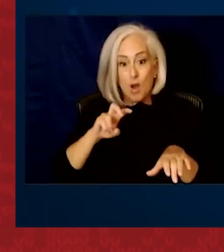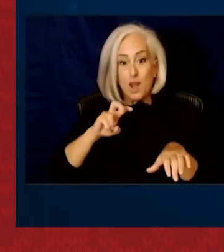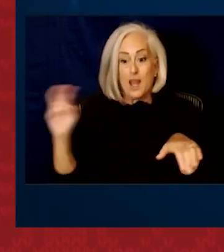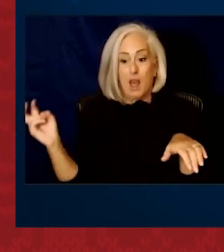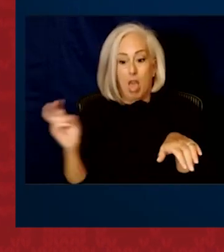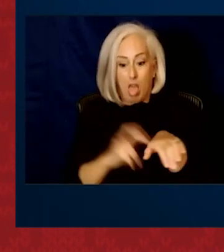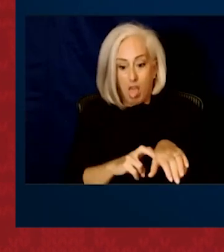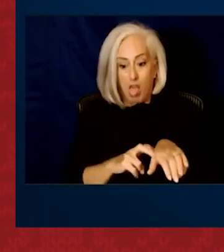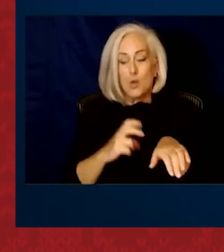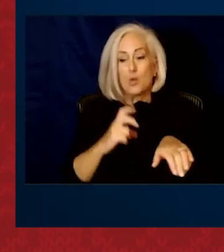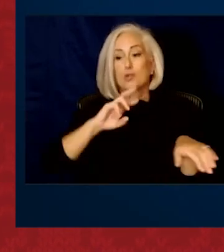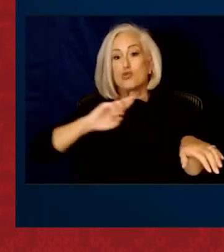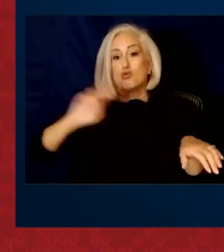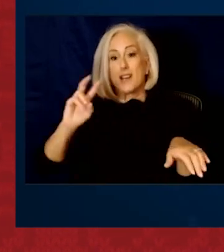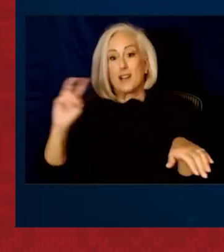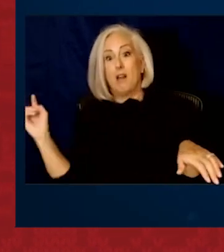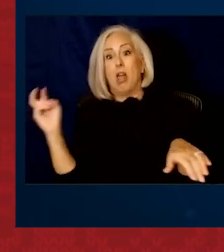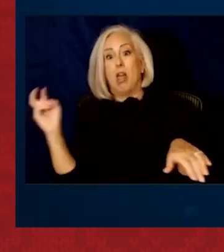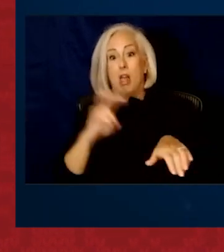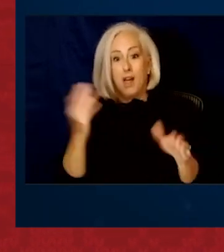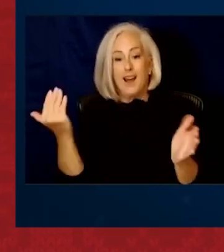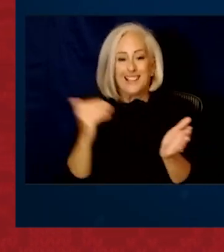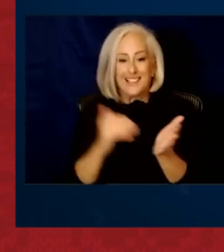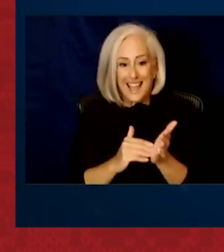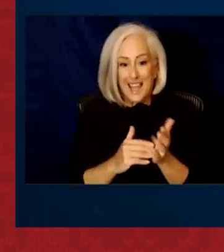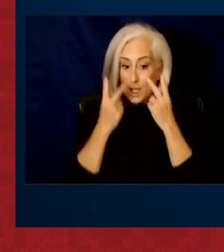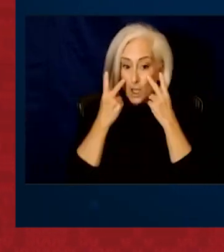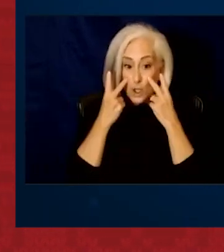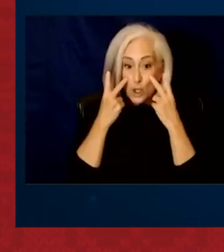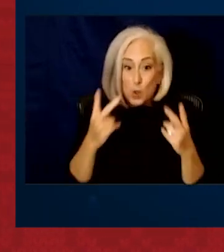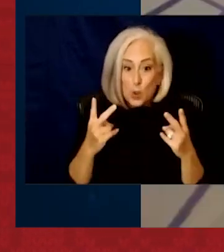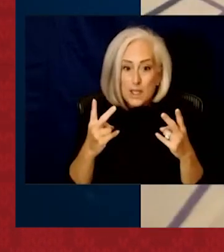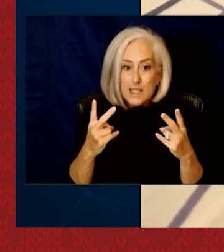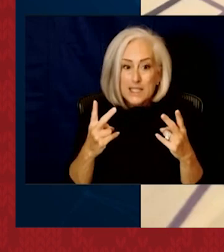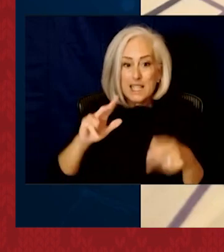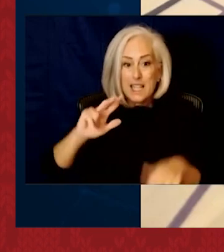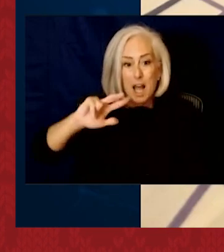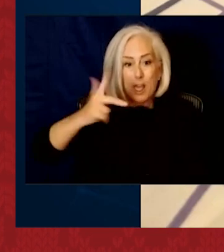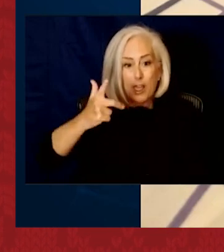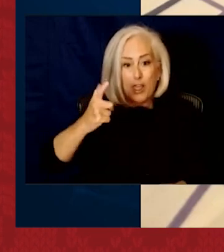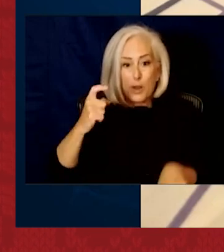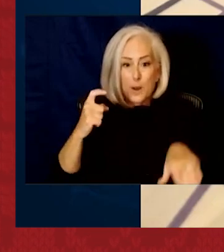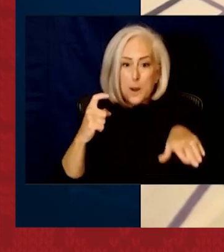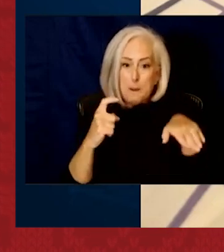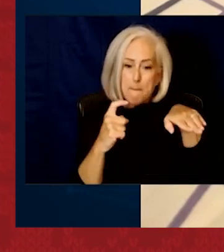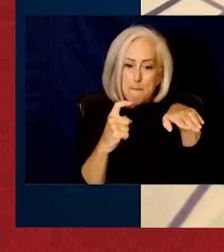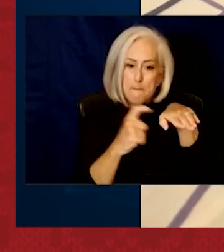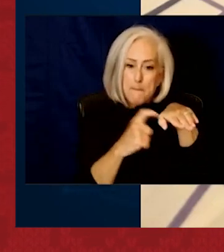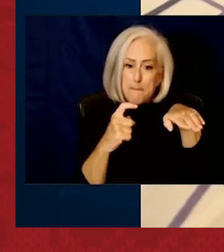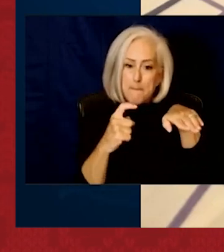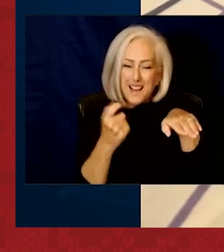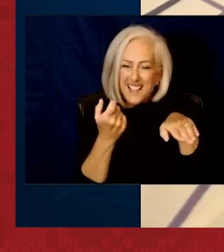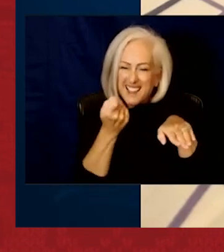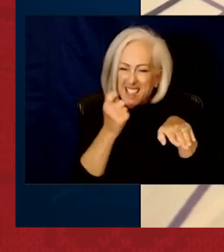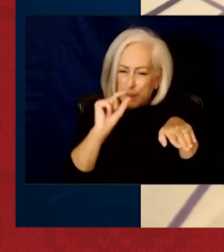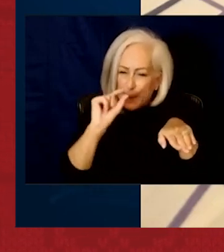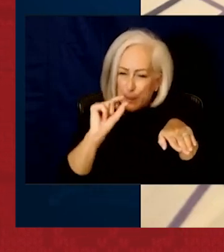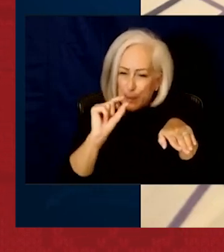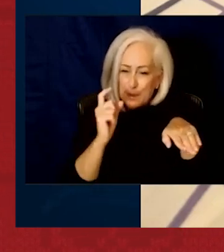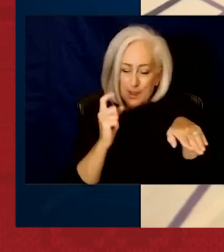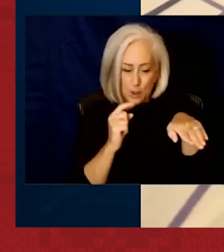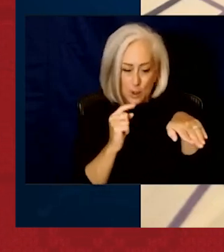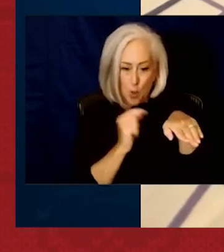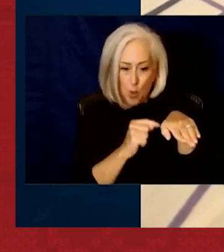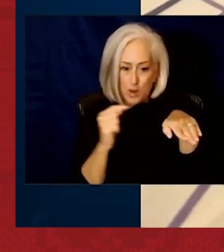second strike. You can tell there is a third puncture mark, very slight there. So